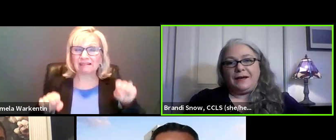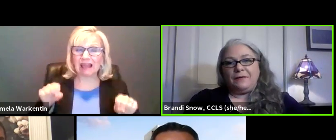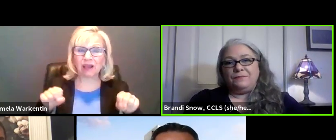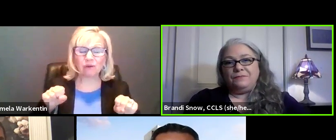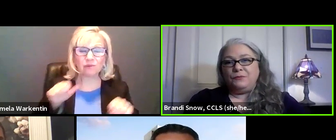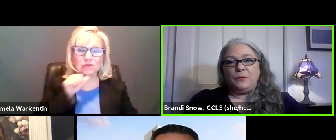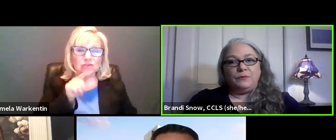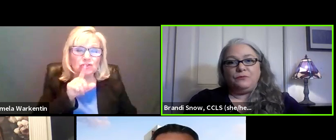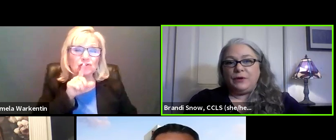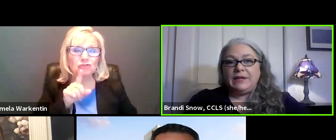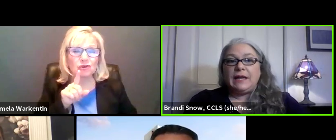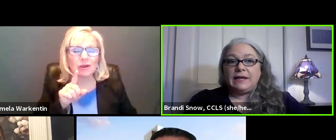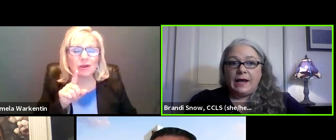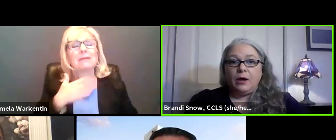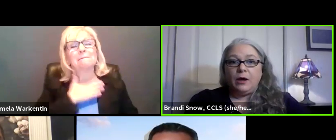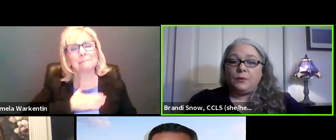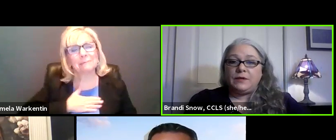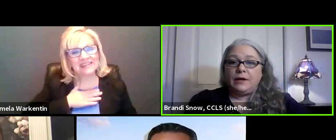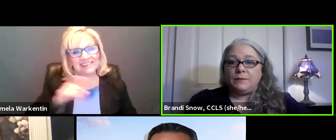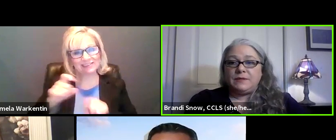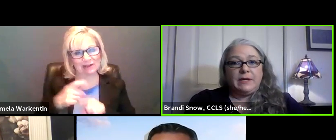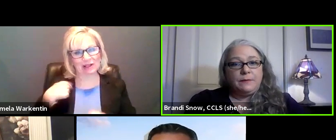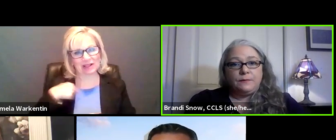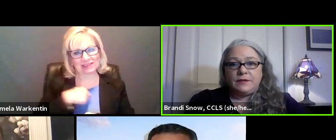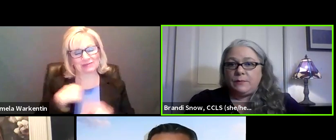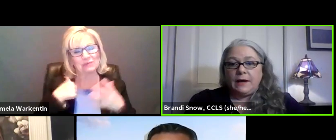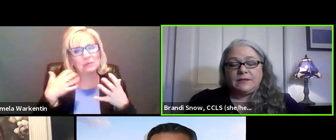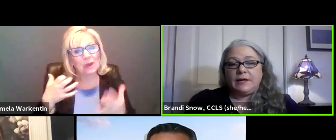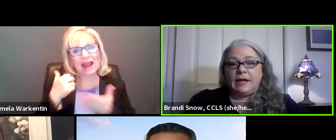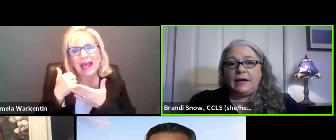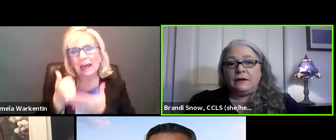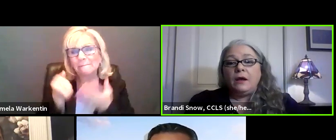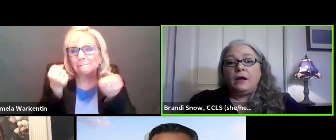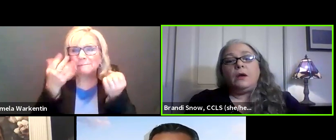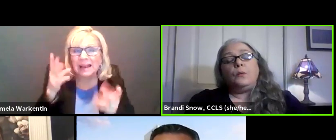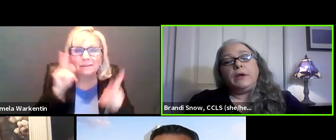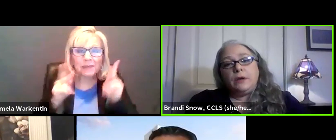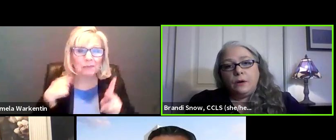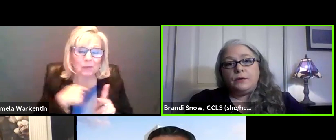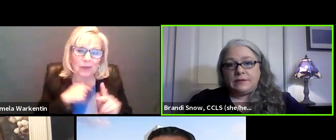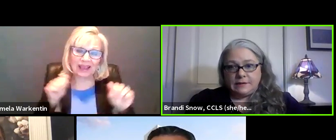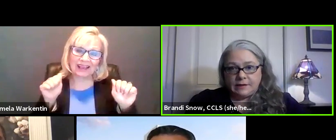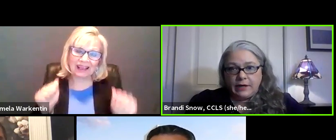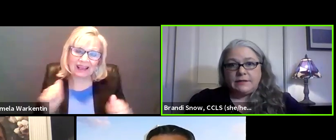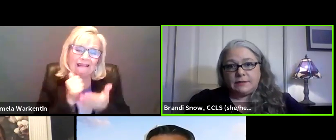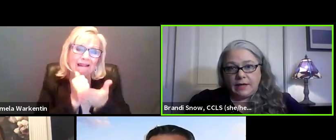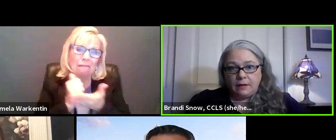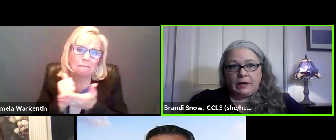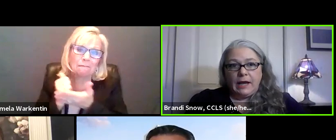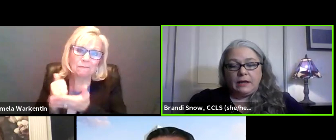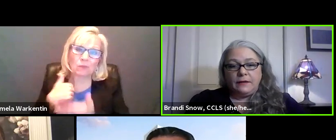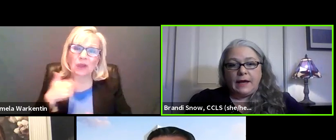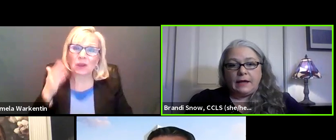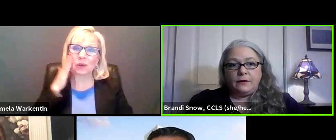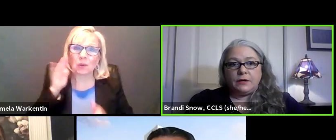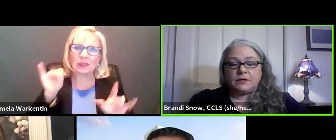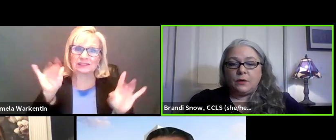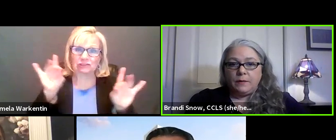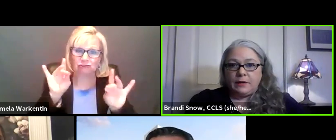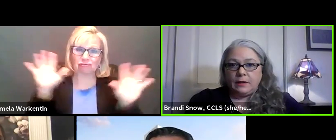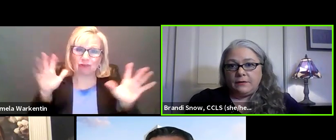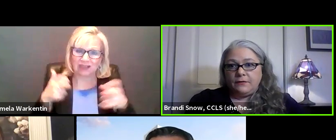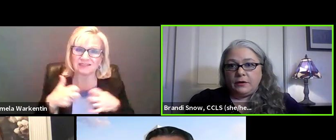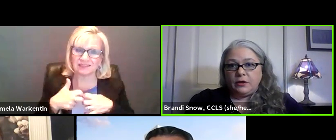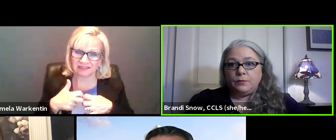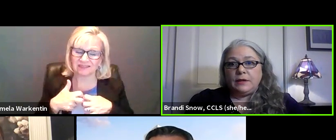us. We would really like to help. We want to help as many people as we possibly can. We know this is a crisis coming and that there is